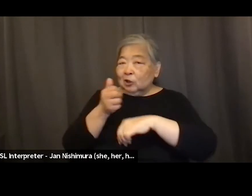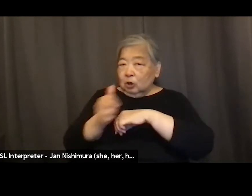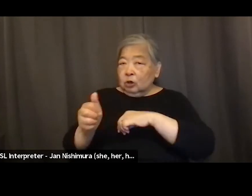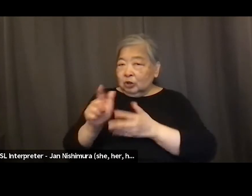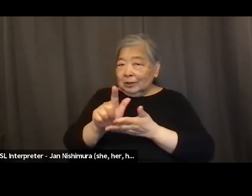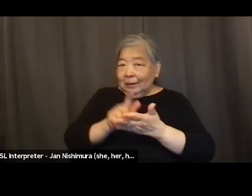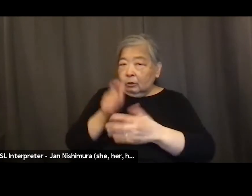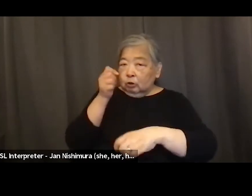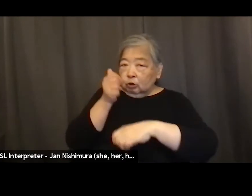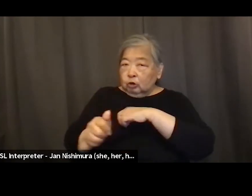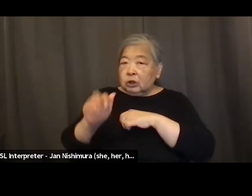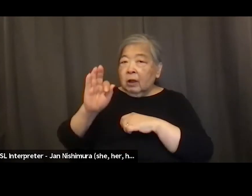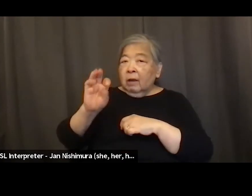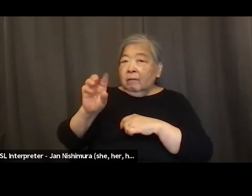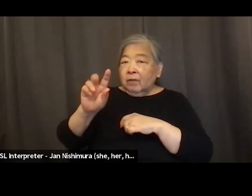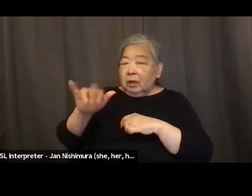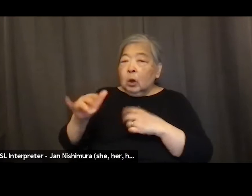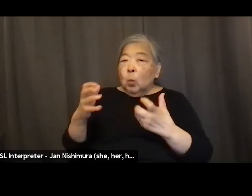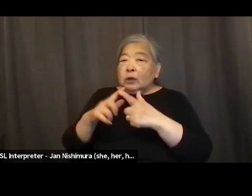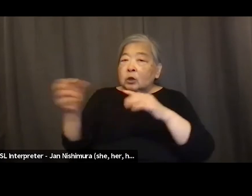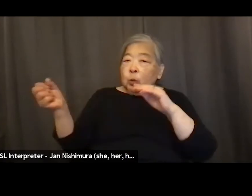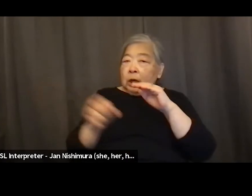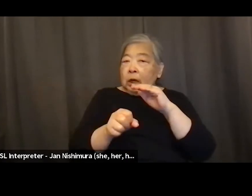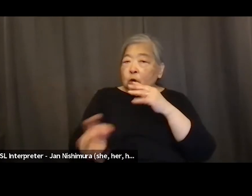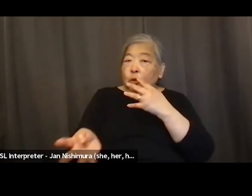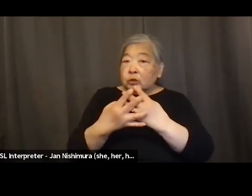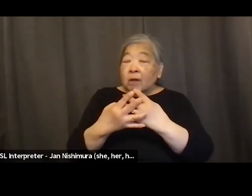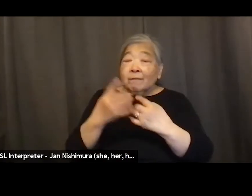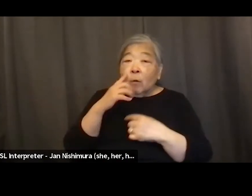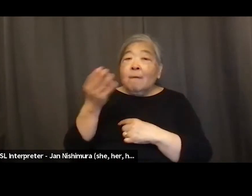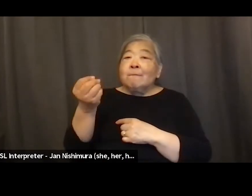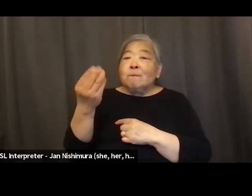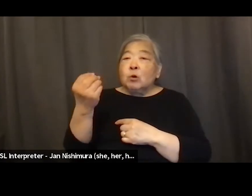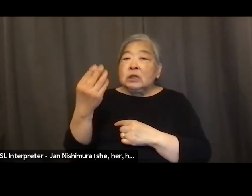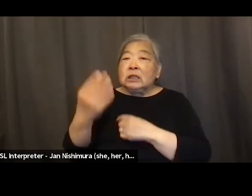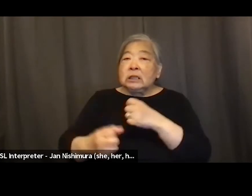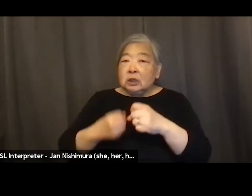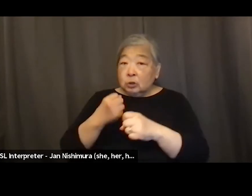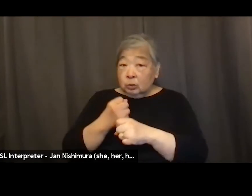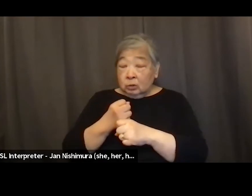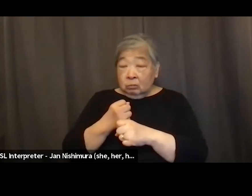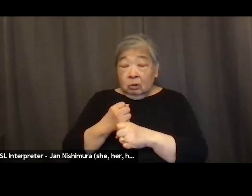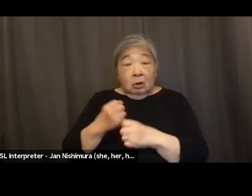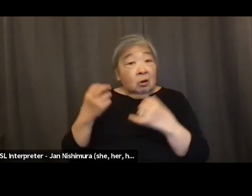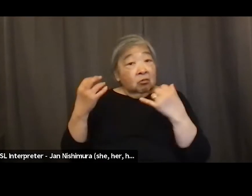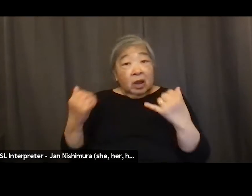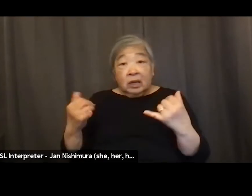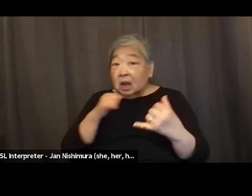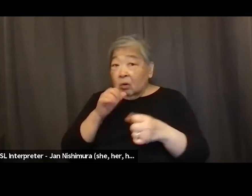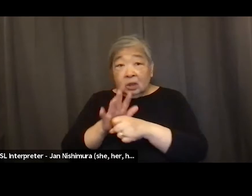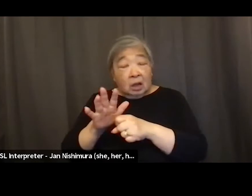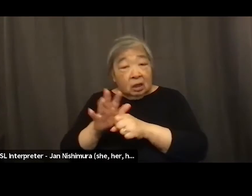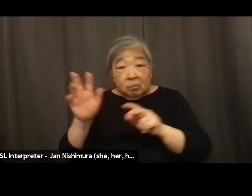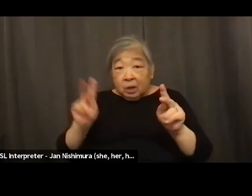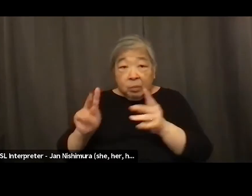are looking to incarcerate them for about 14 years. And right now, there is not enough people